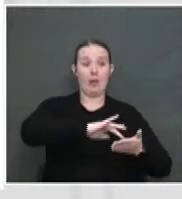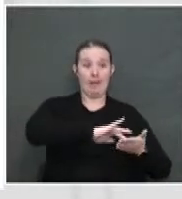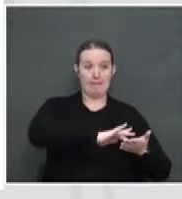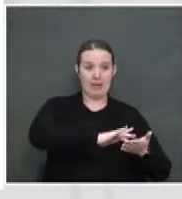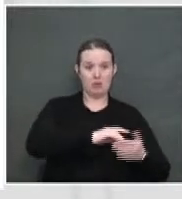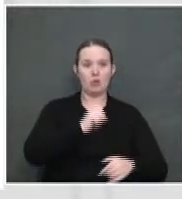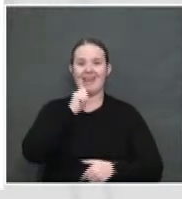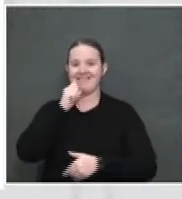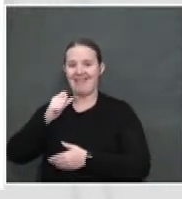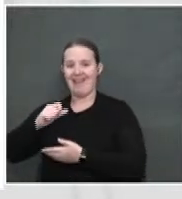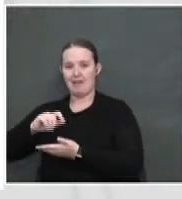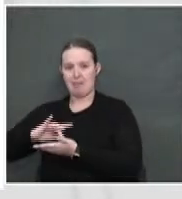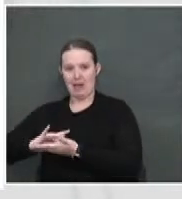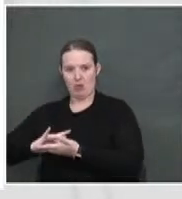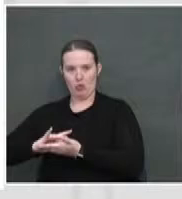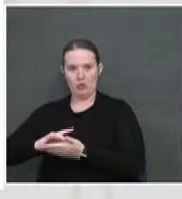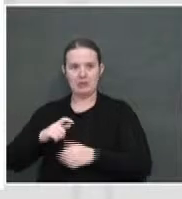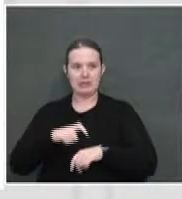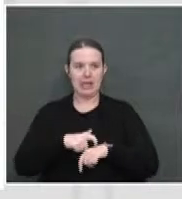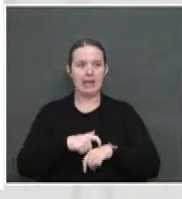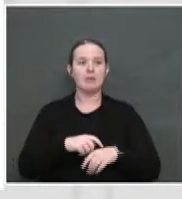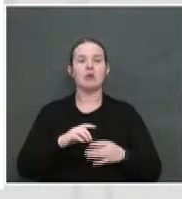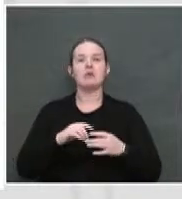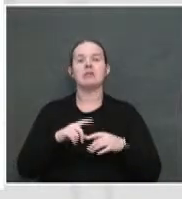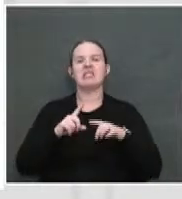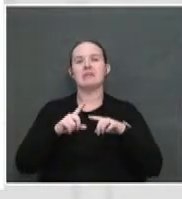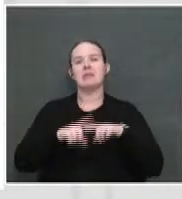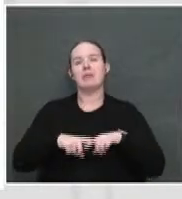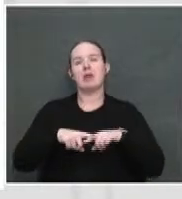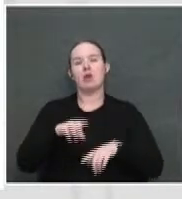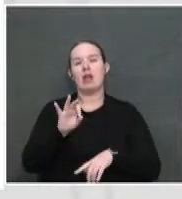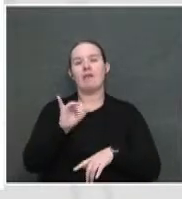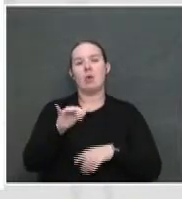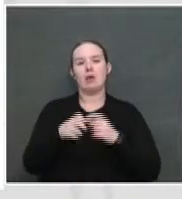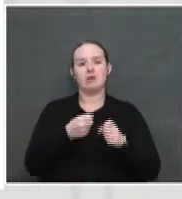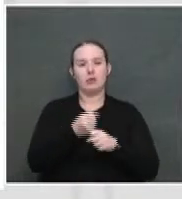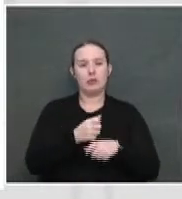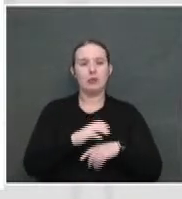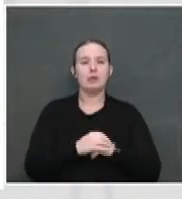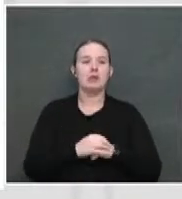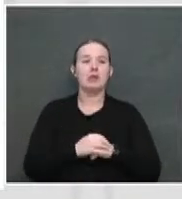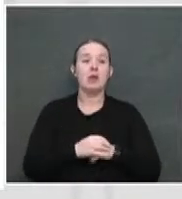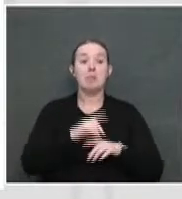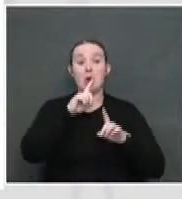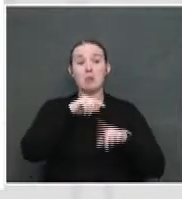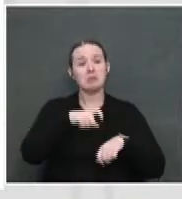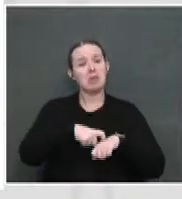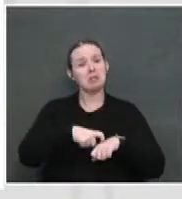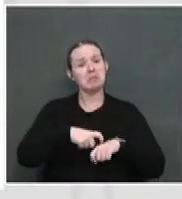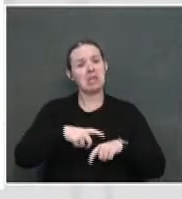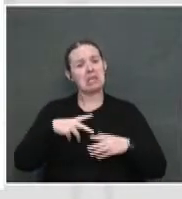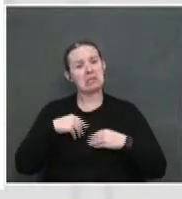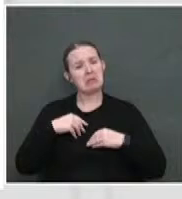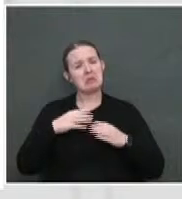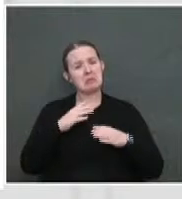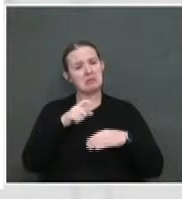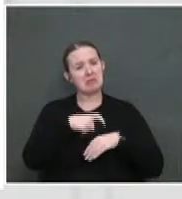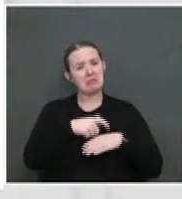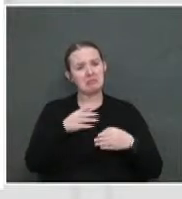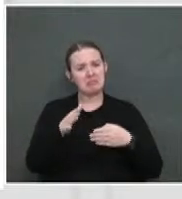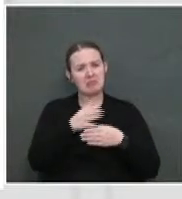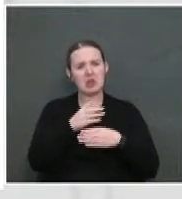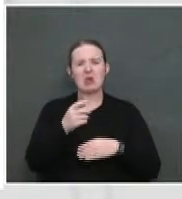and non-medical times across fiscal years. While our response times remain within acceptable range, we do see a